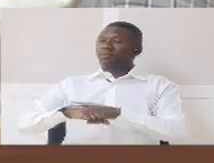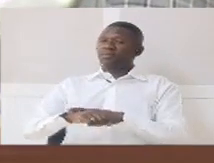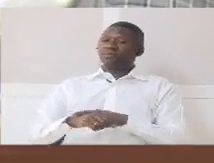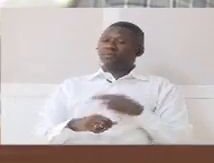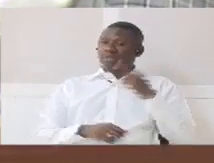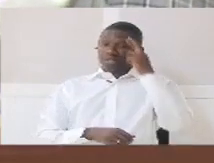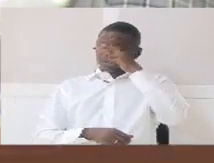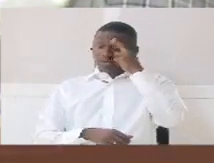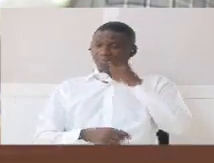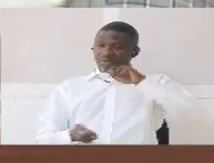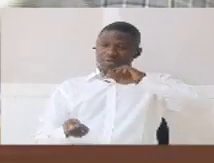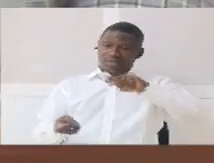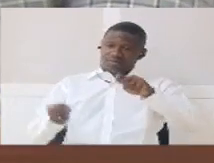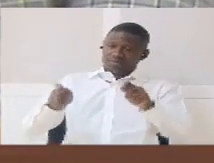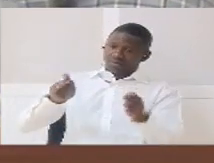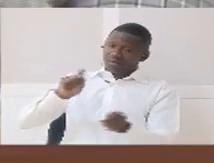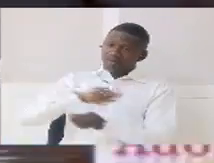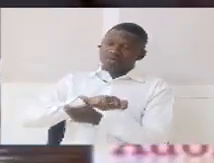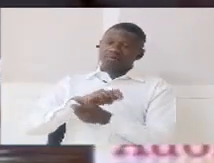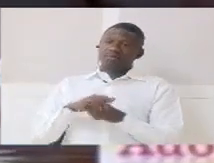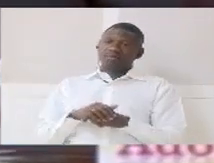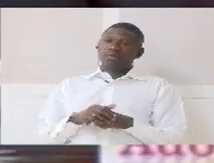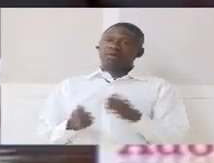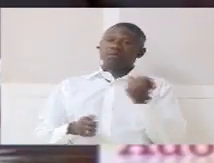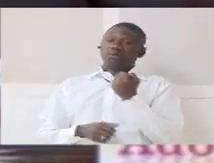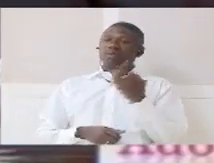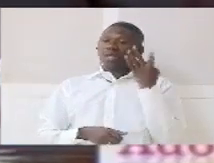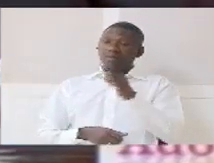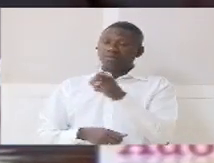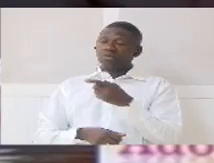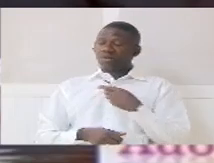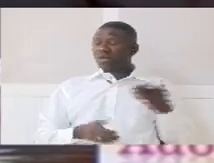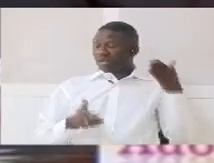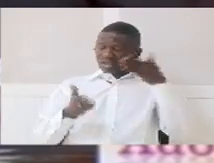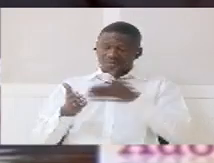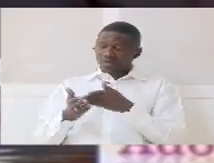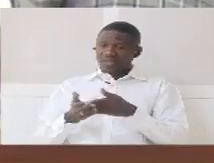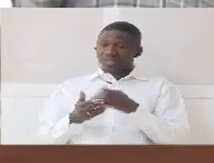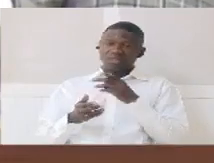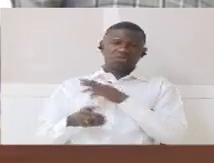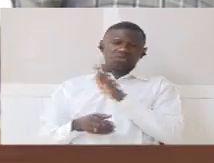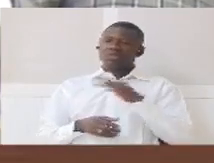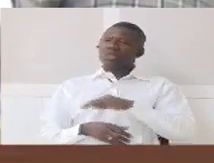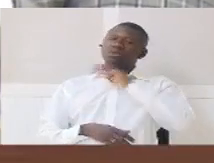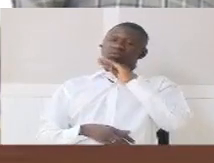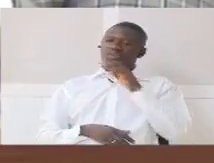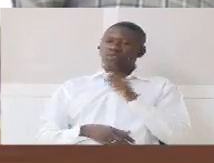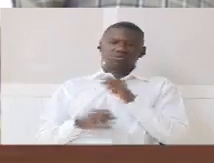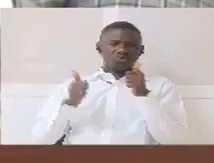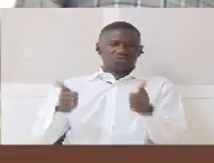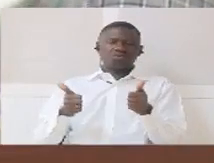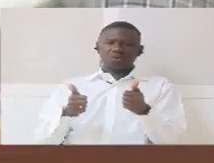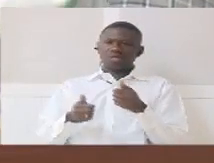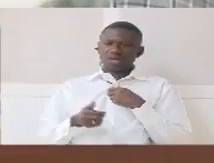of reform measures. Because if those are found to be grossly inadequate or as mentioned by